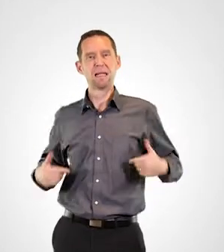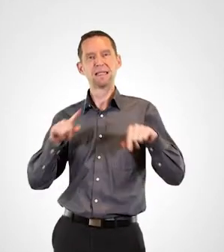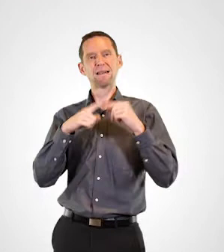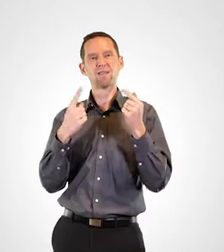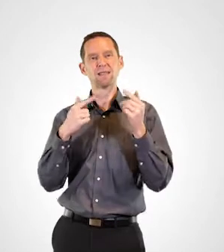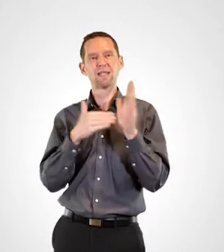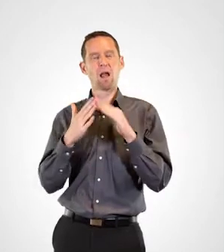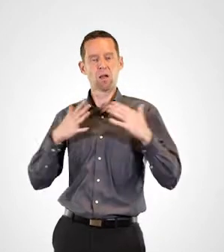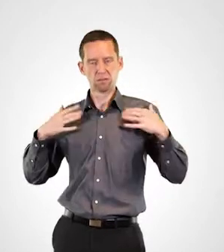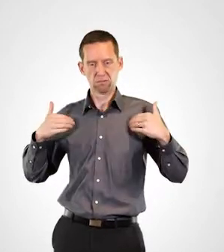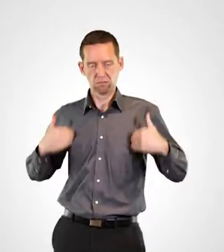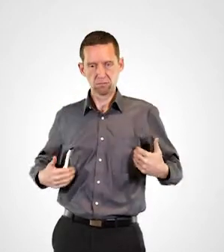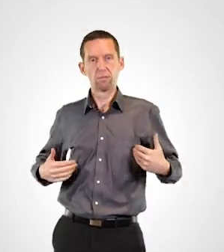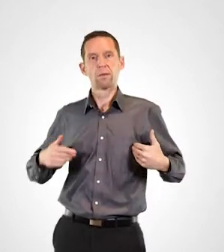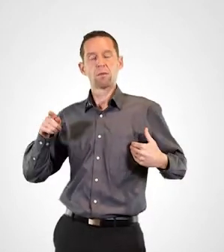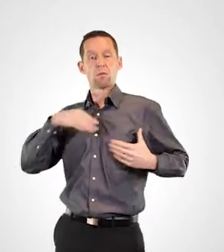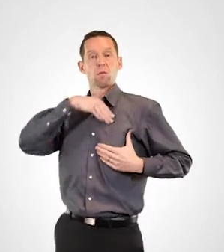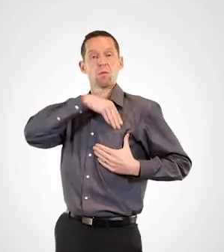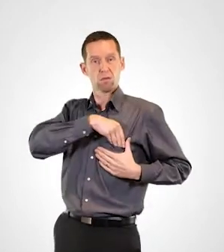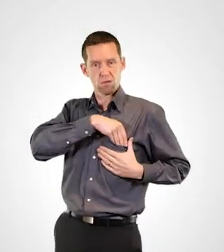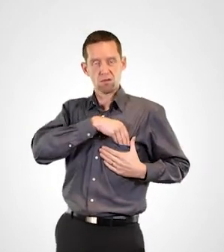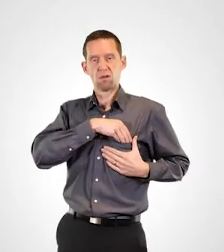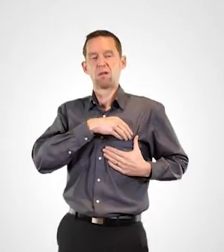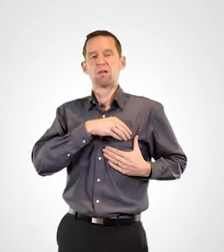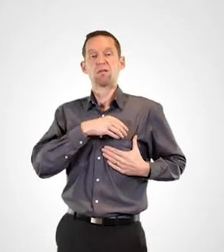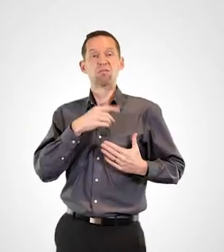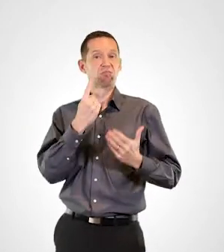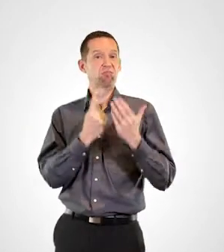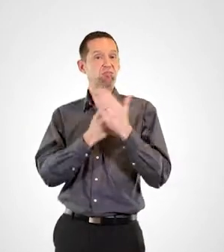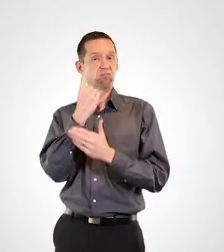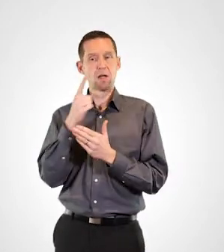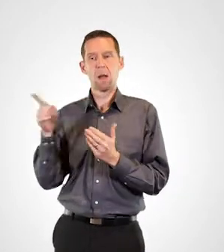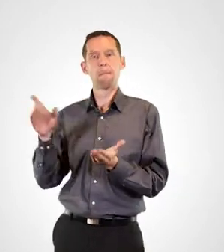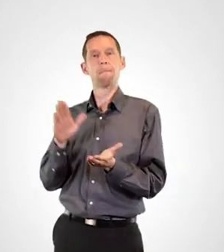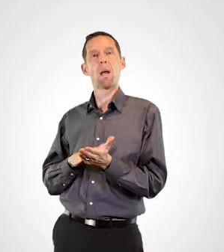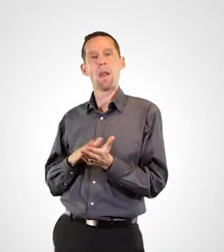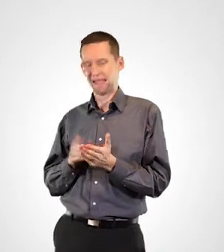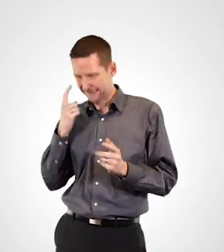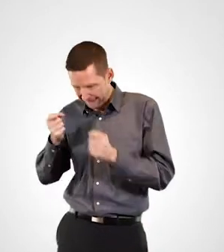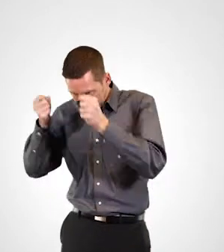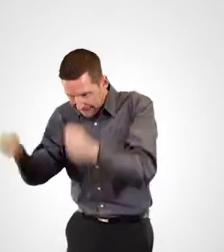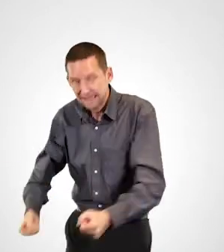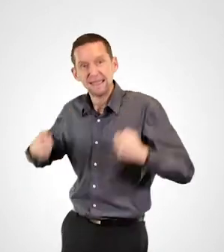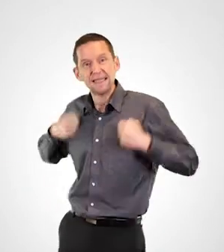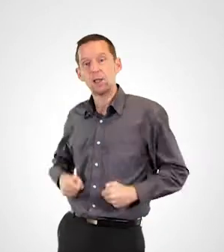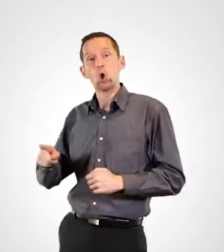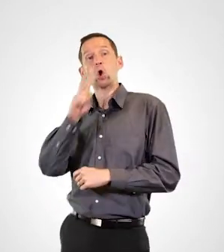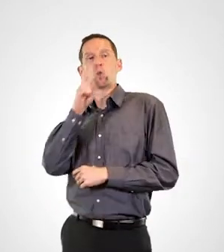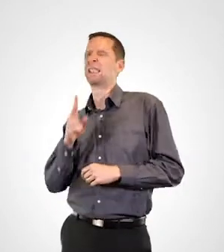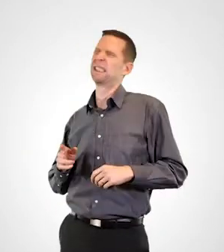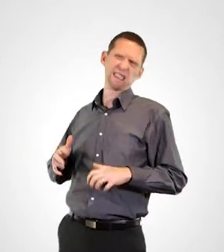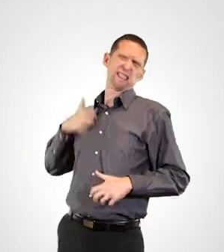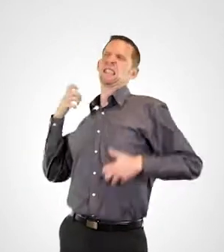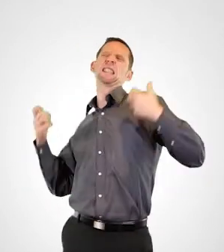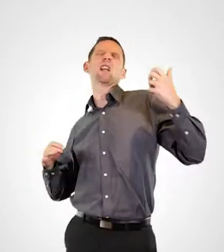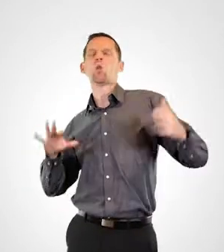on, and the little recorder sits in the pocket as you see there. We had one situation where the mom couldn't get the child to wear the vest. That little 2-year-old